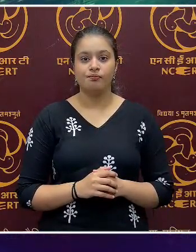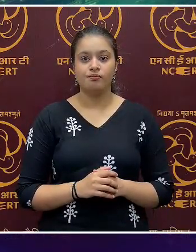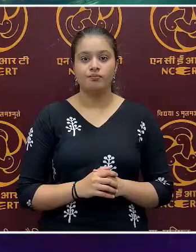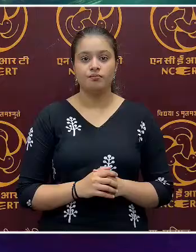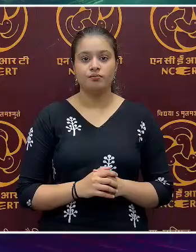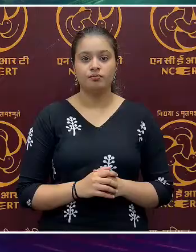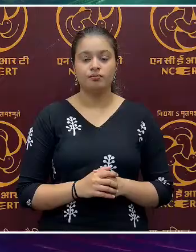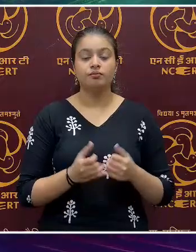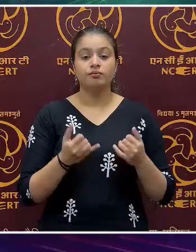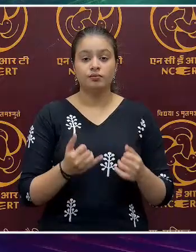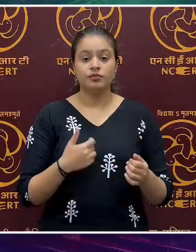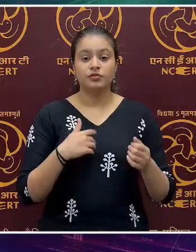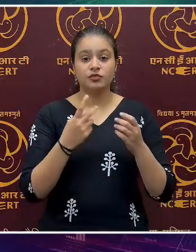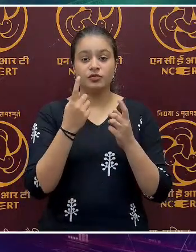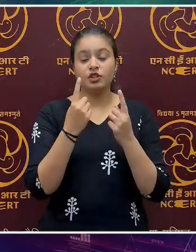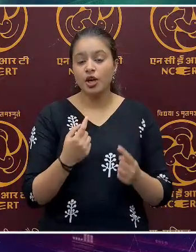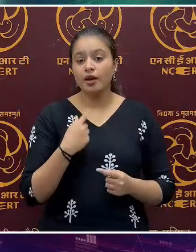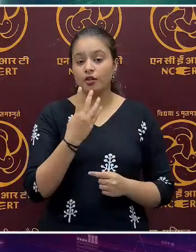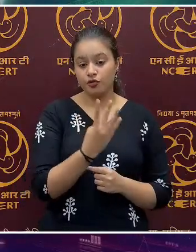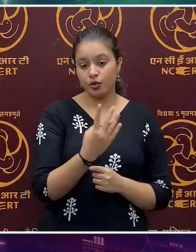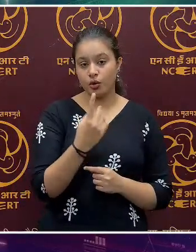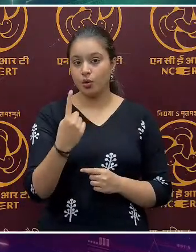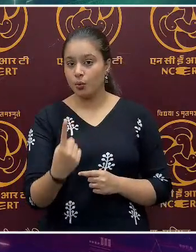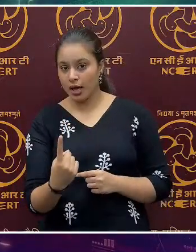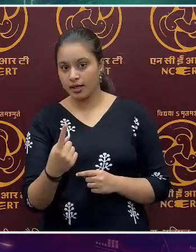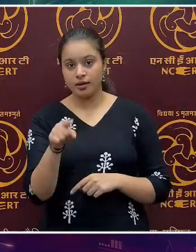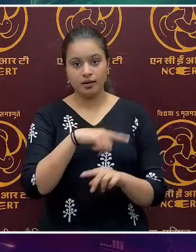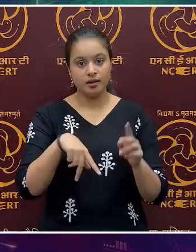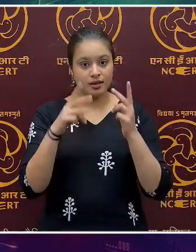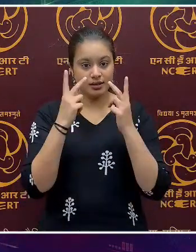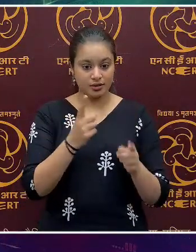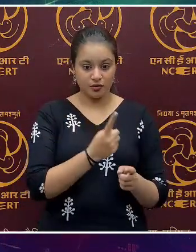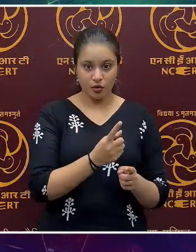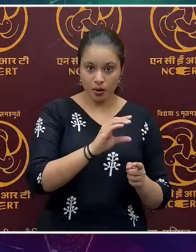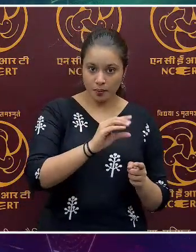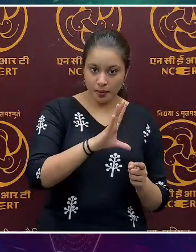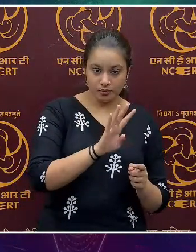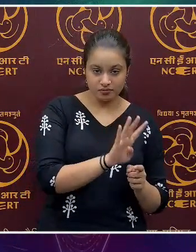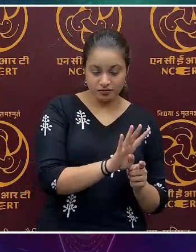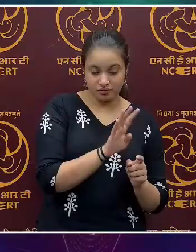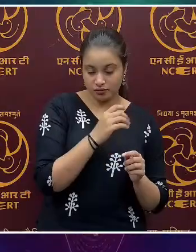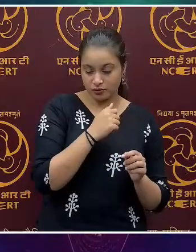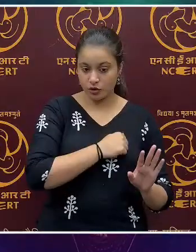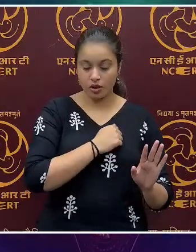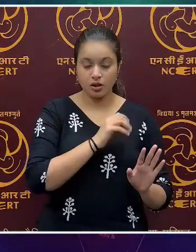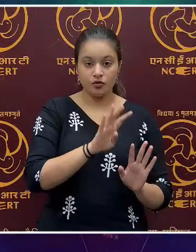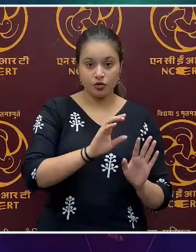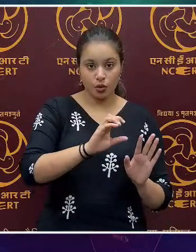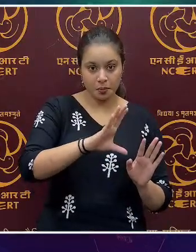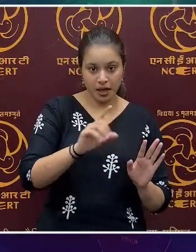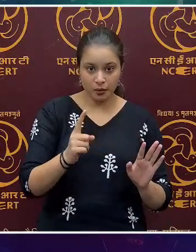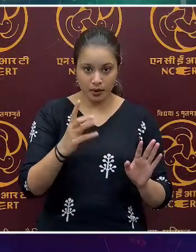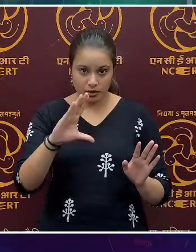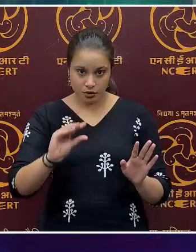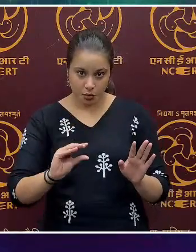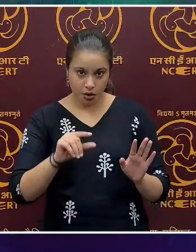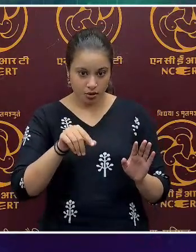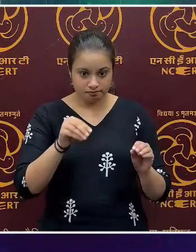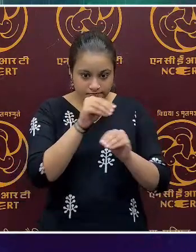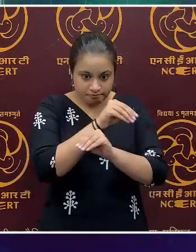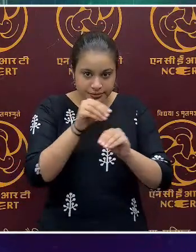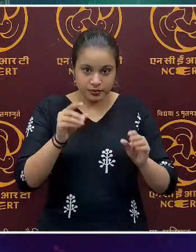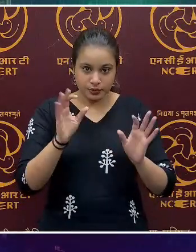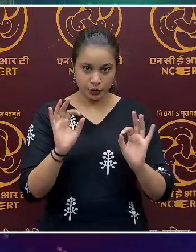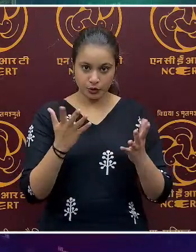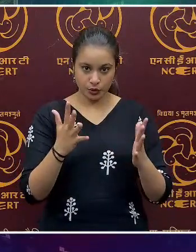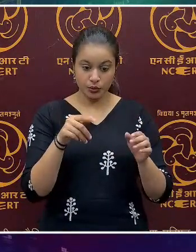So now it will check 4, 1. So you can see 4 is greater than 1. It is not arranged in a proper manner, in a bubble sorting manner. So